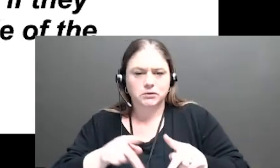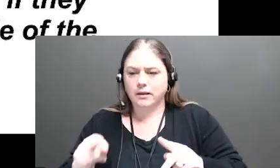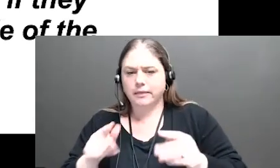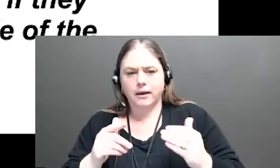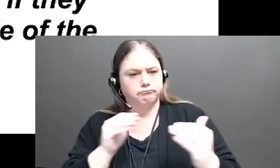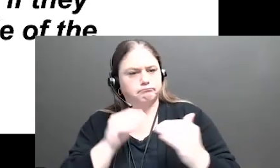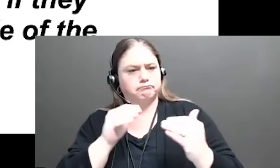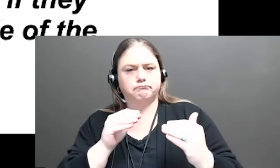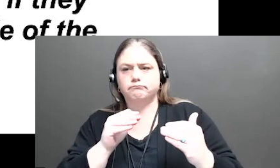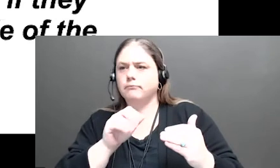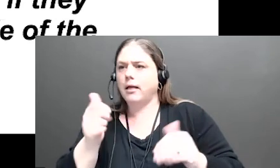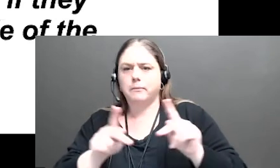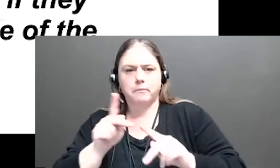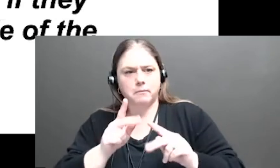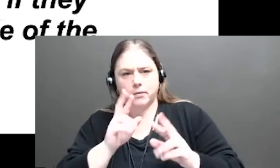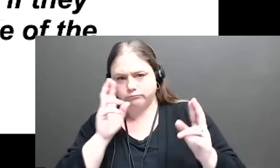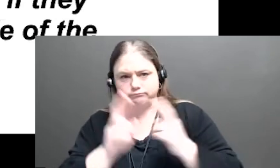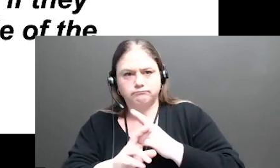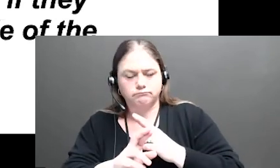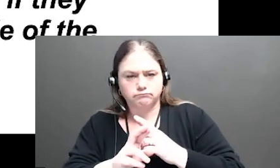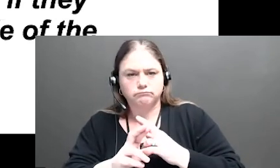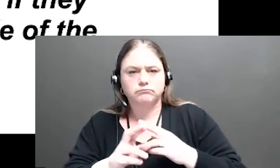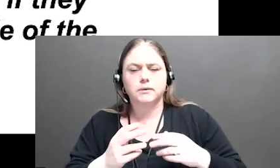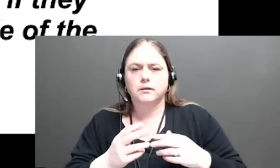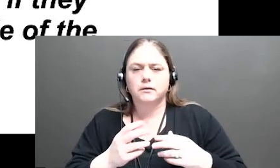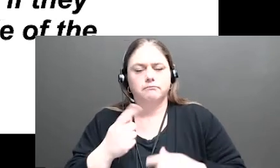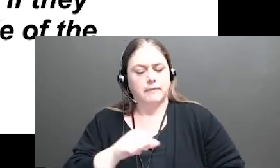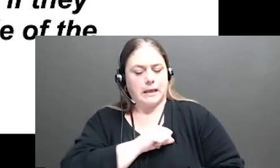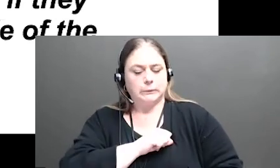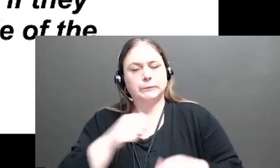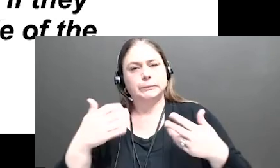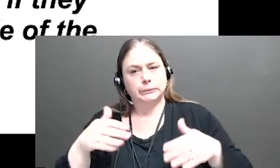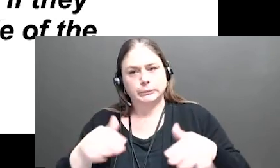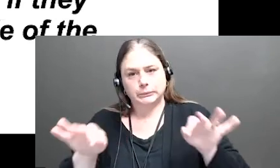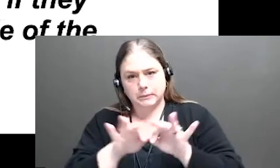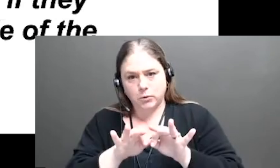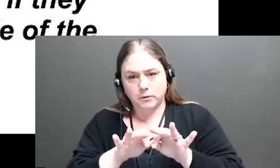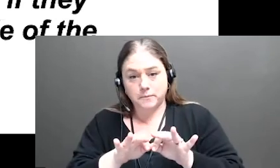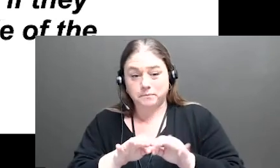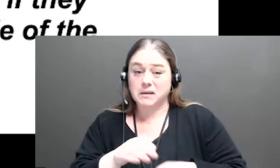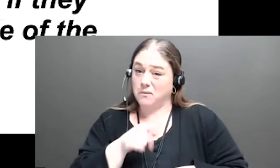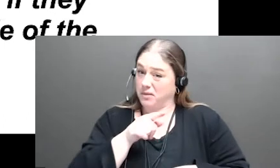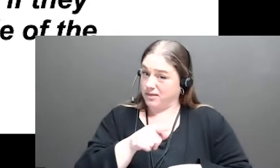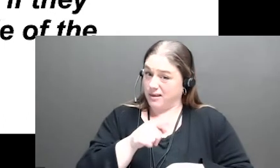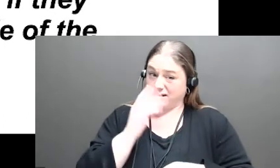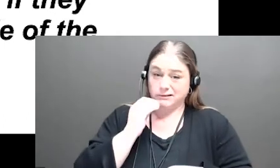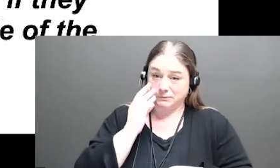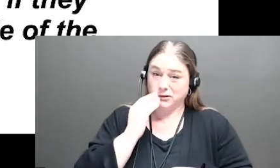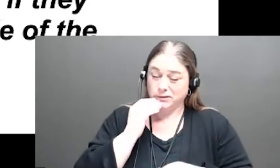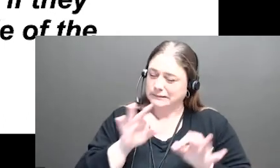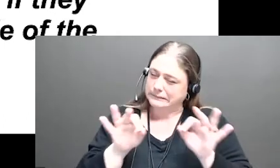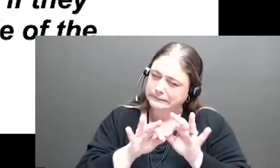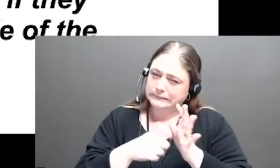favor by taking him on. I think the attitude of the employer makes all the difference. And I think the key here, because a lot of employers, the